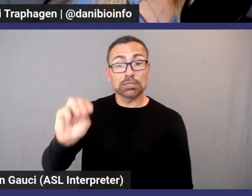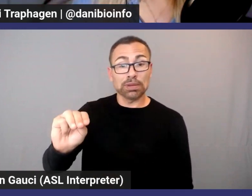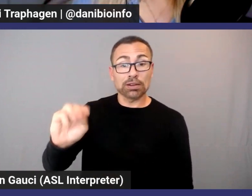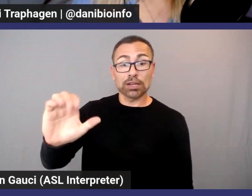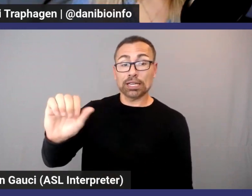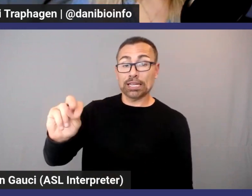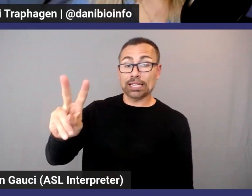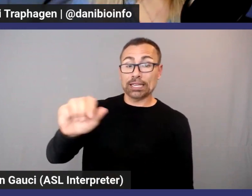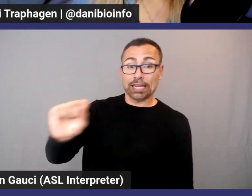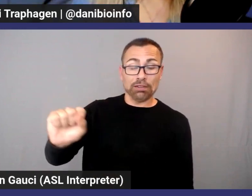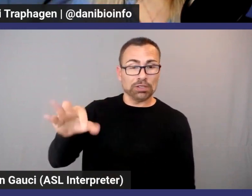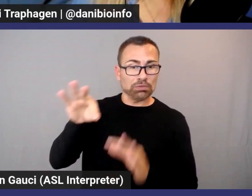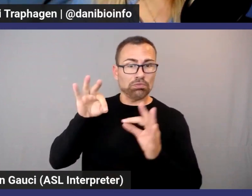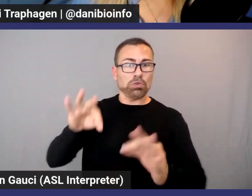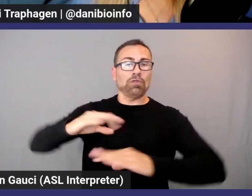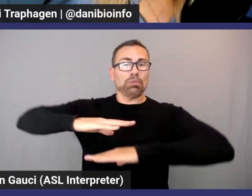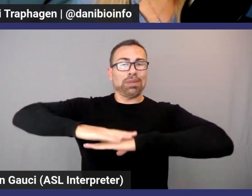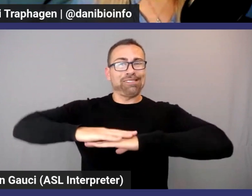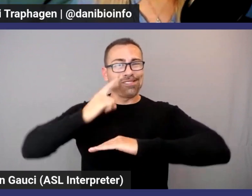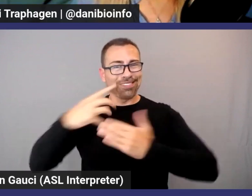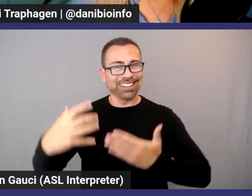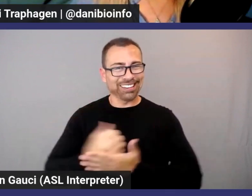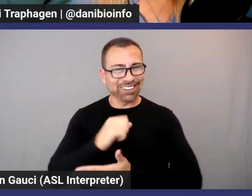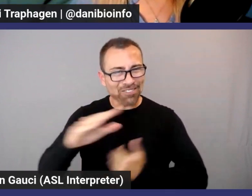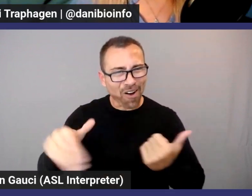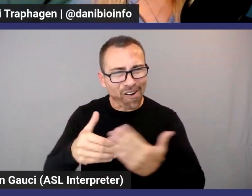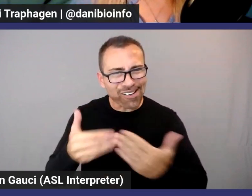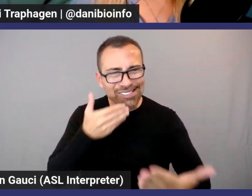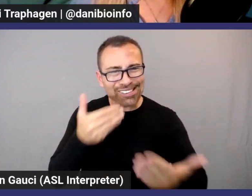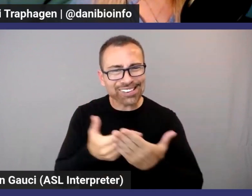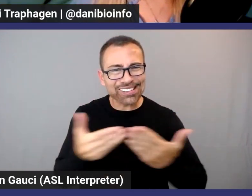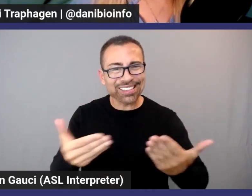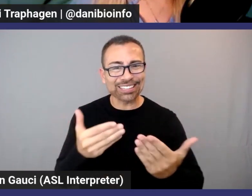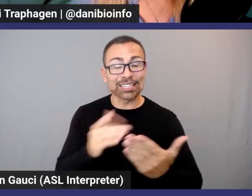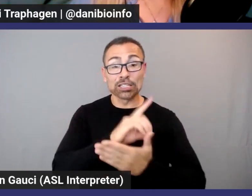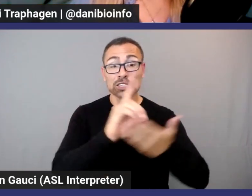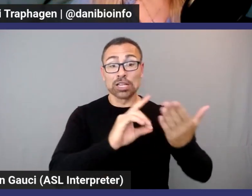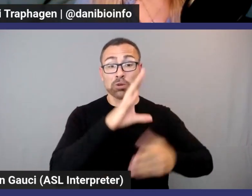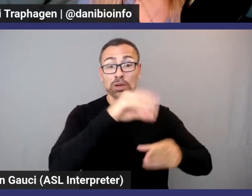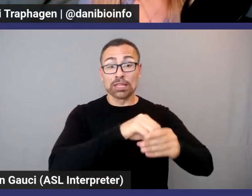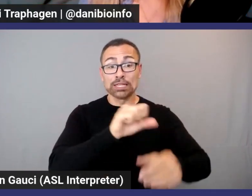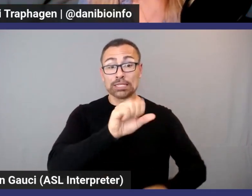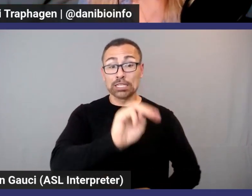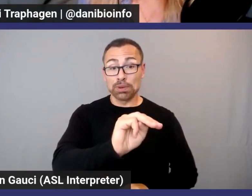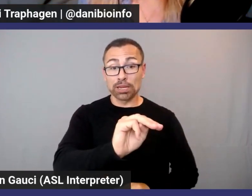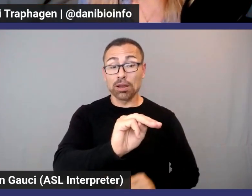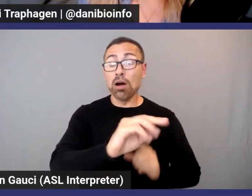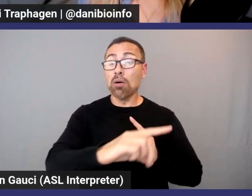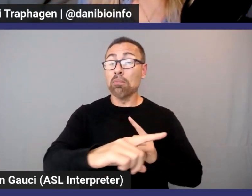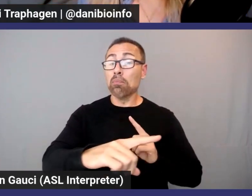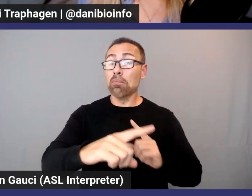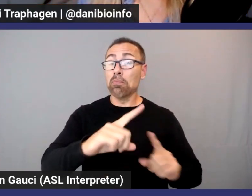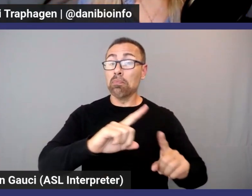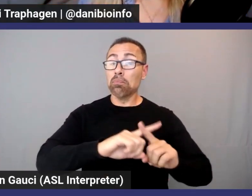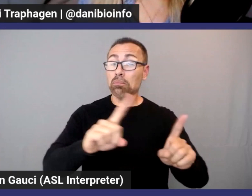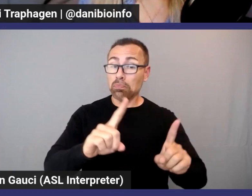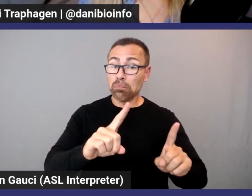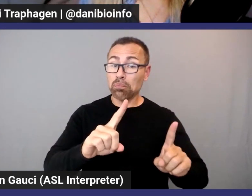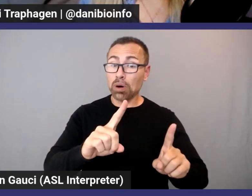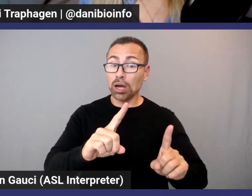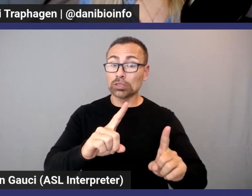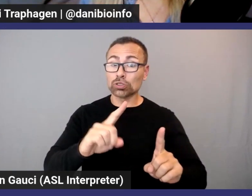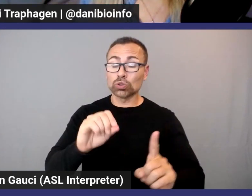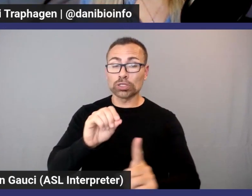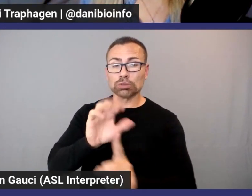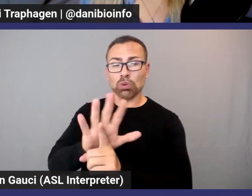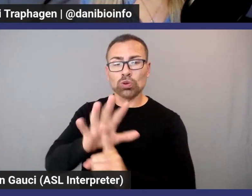to leverage all the goodness, right, that we've designed in SageMaker, but expose that in a true no-code fashion so